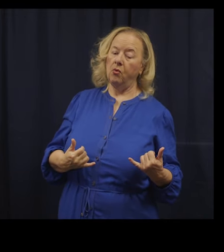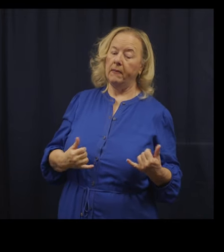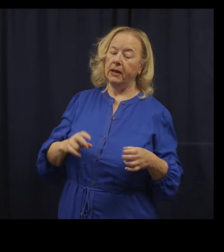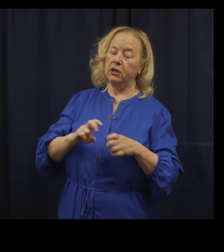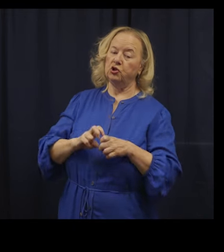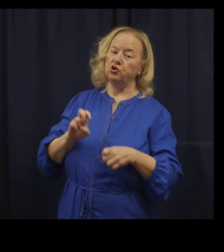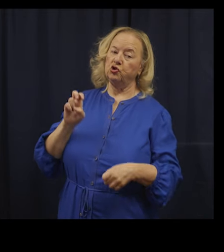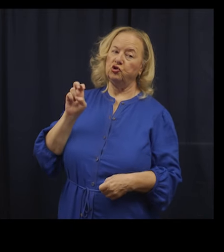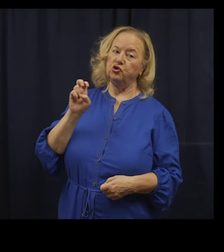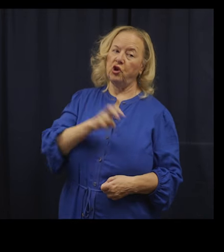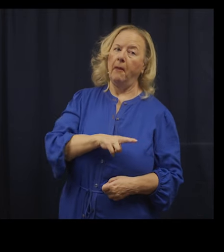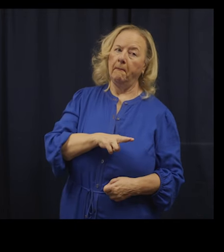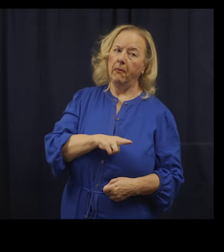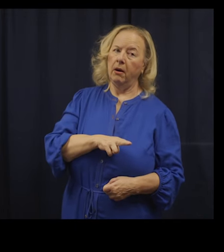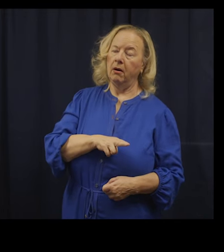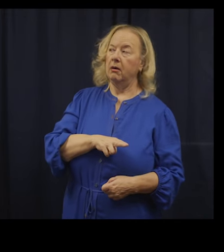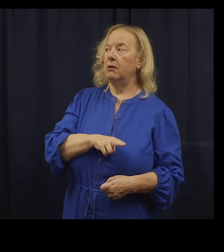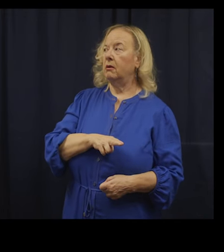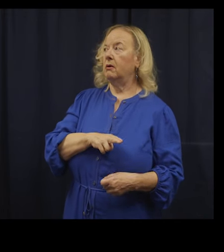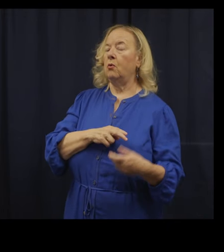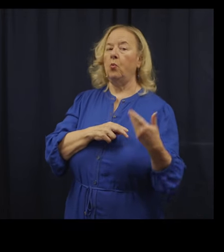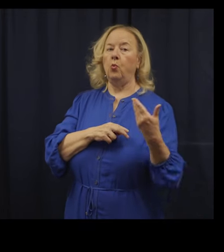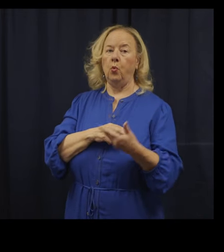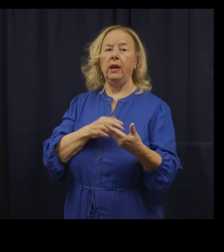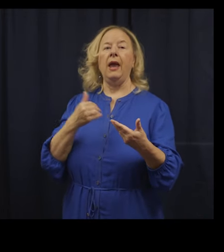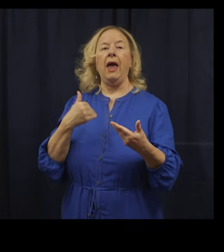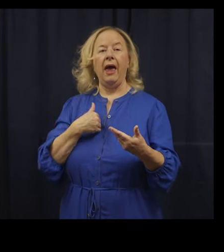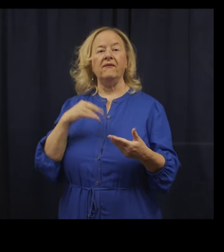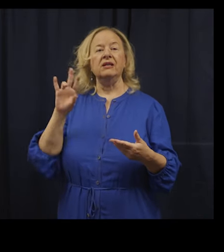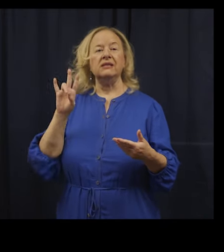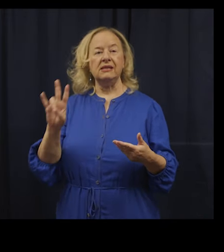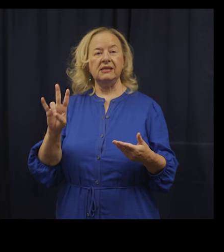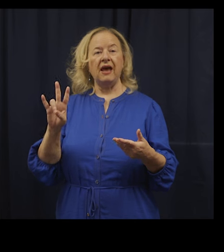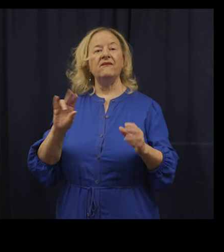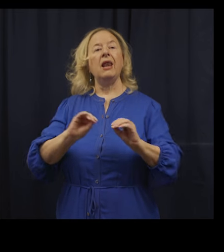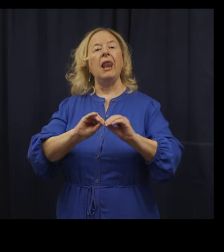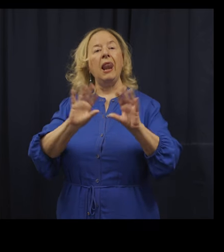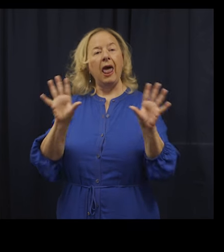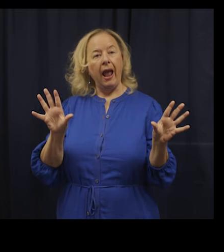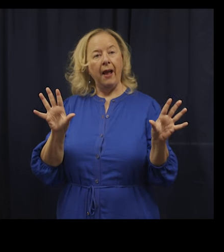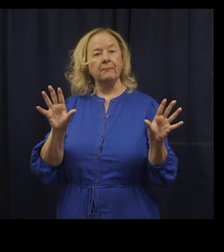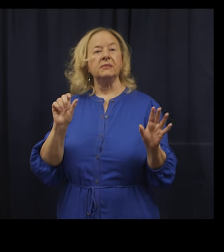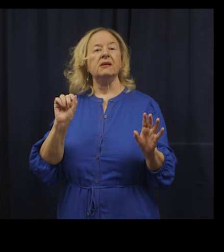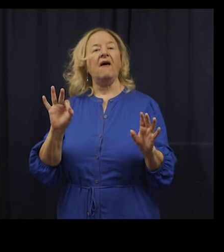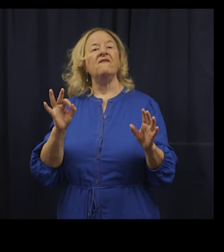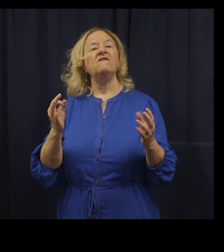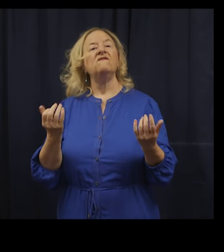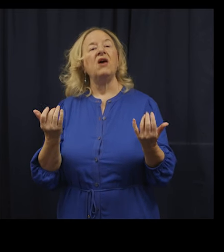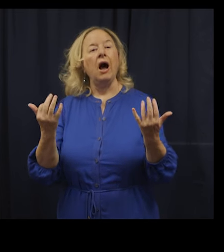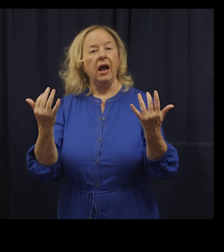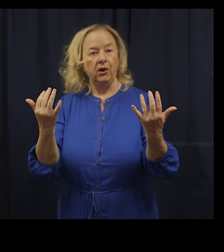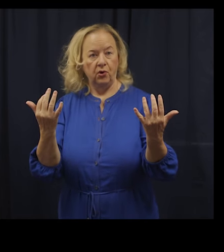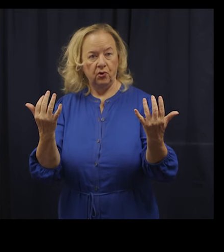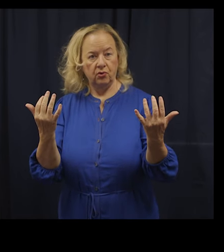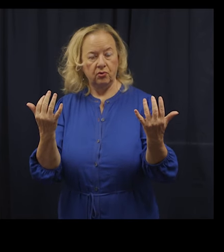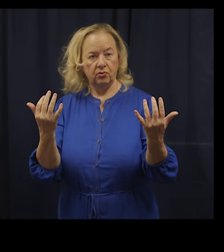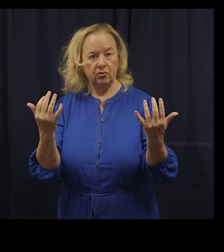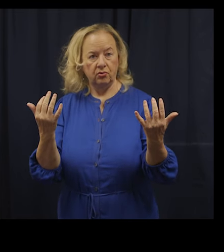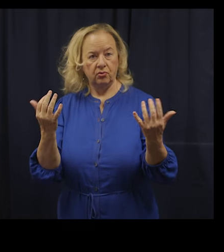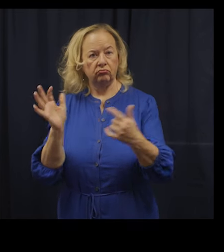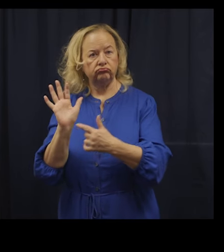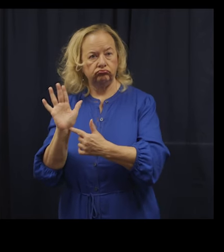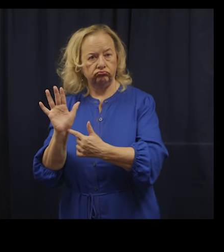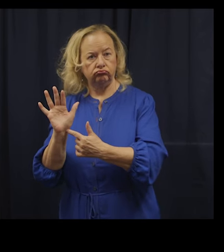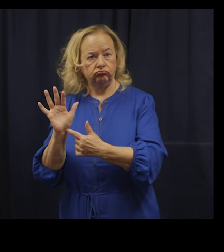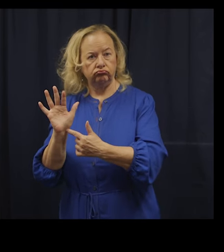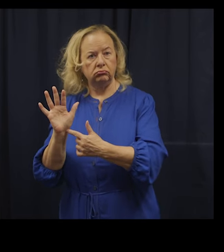moment. Here we have the seven lamps of fire. Now, which represent